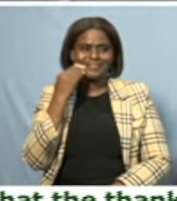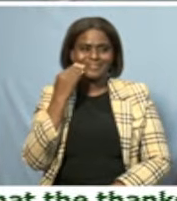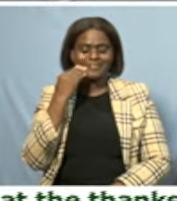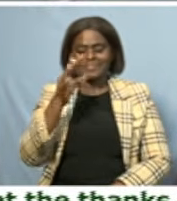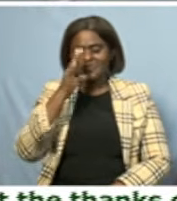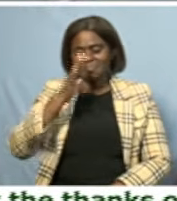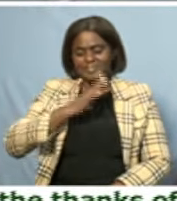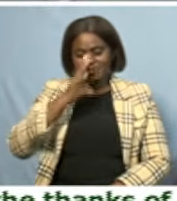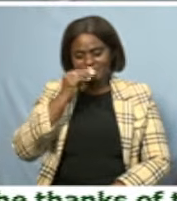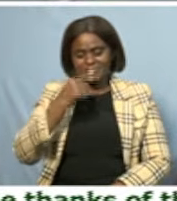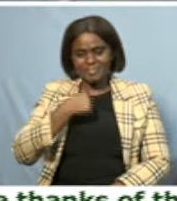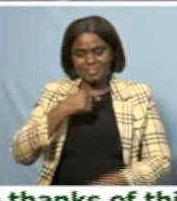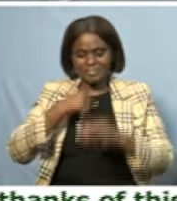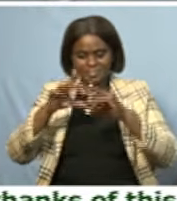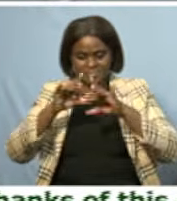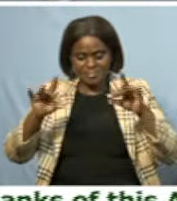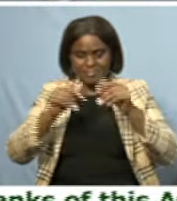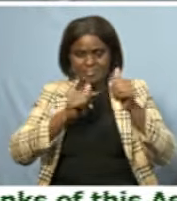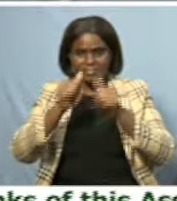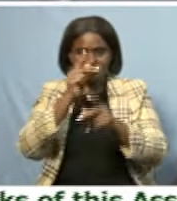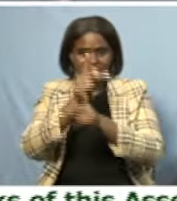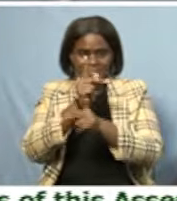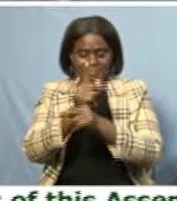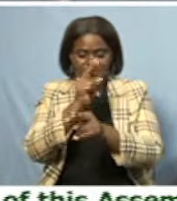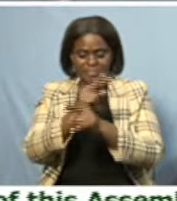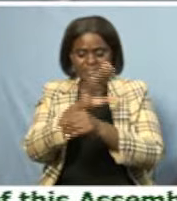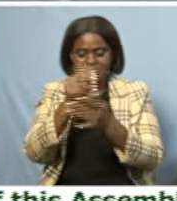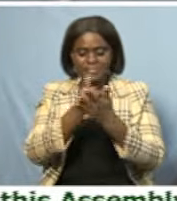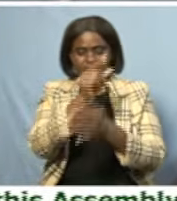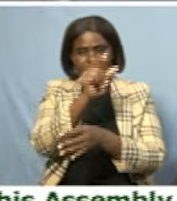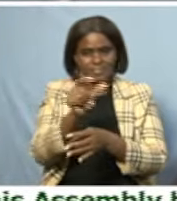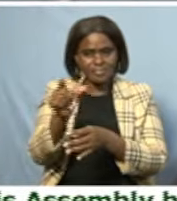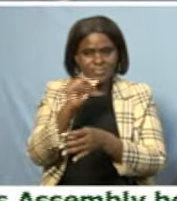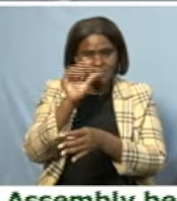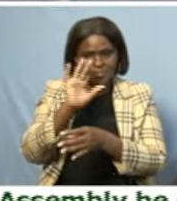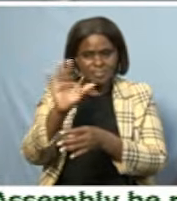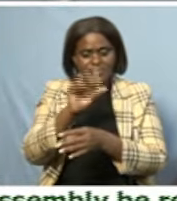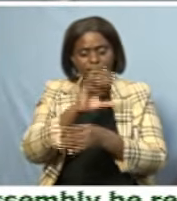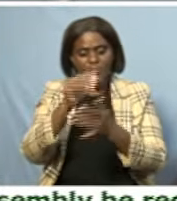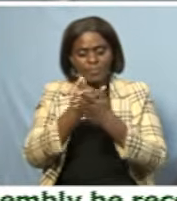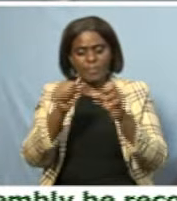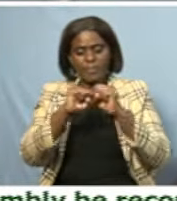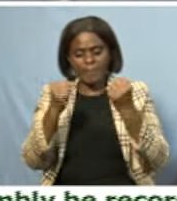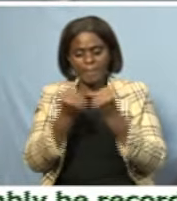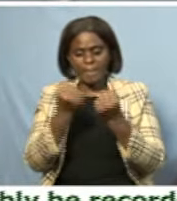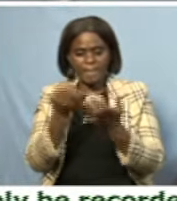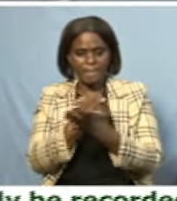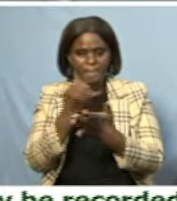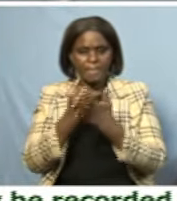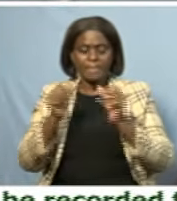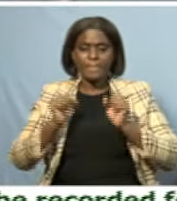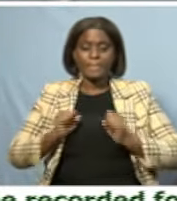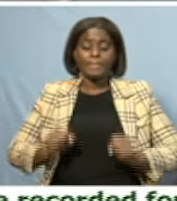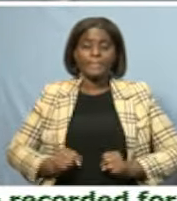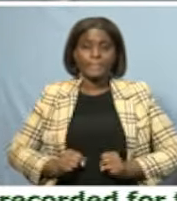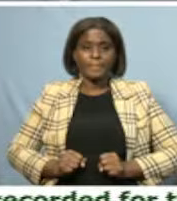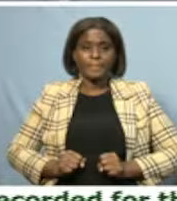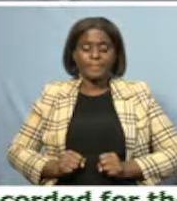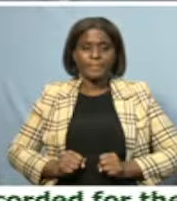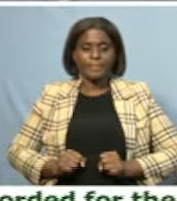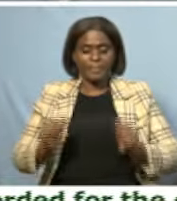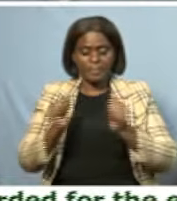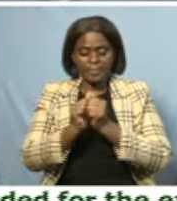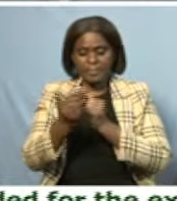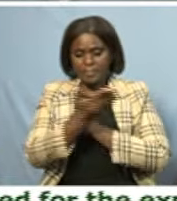Madam Speaker, land administration should uphold the rights of all individuals, regardless of their background or socioeconomic status. As